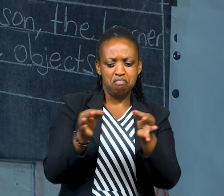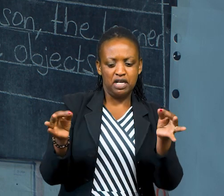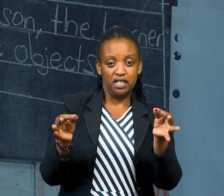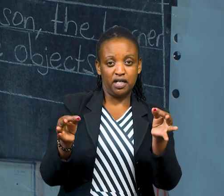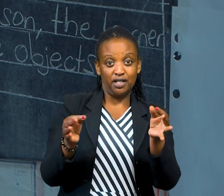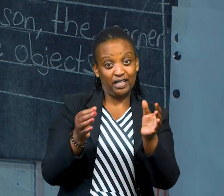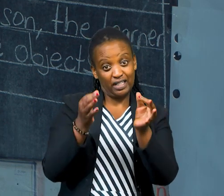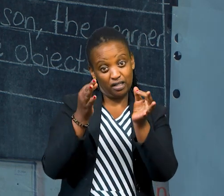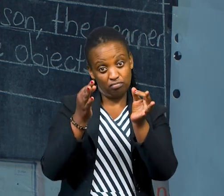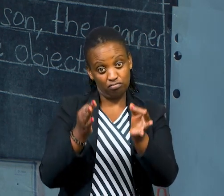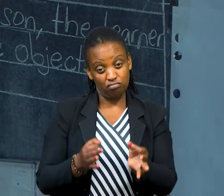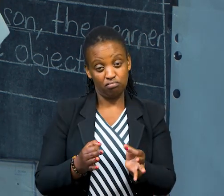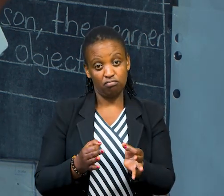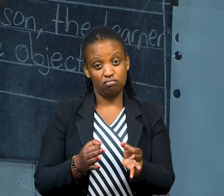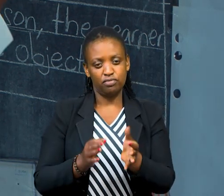Measuring objects